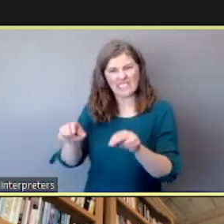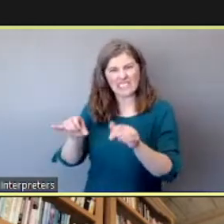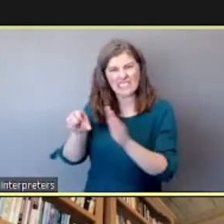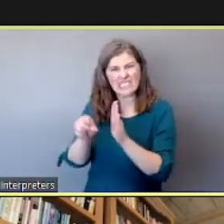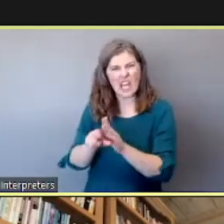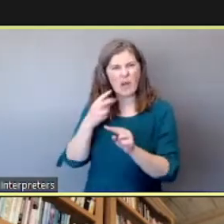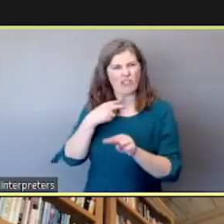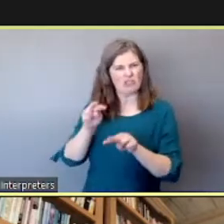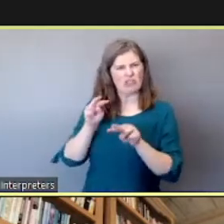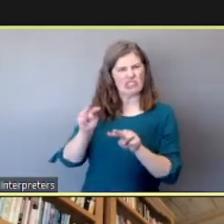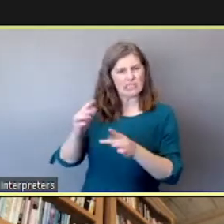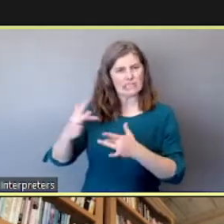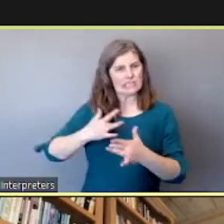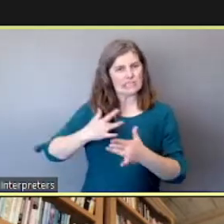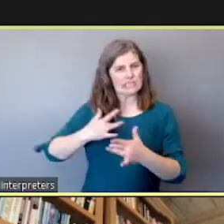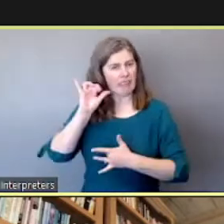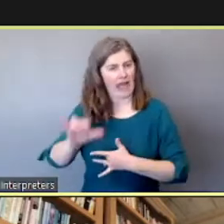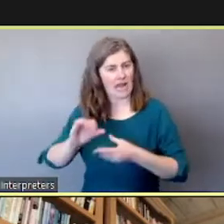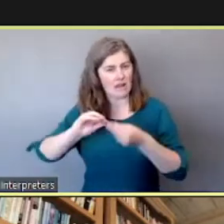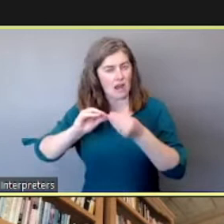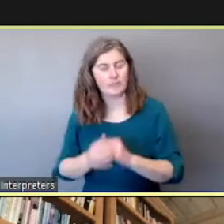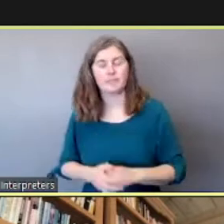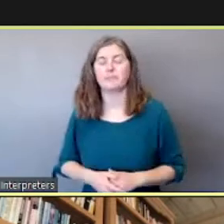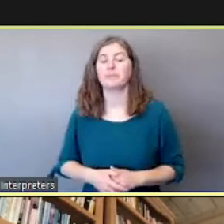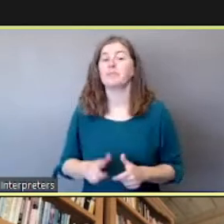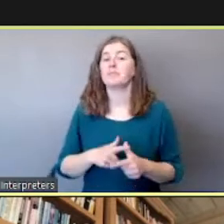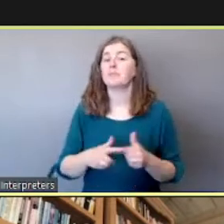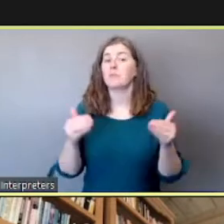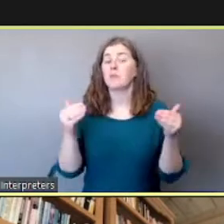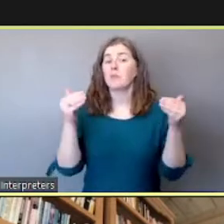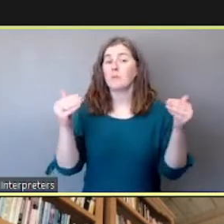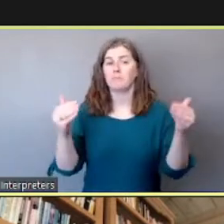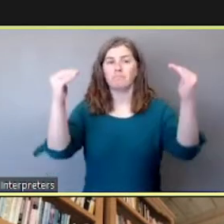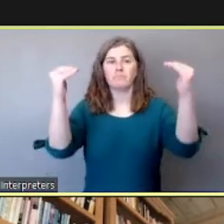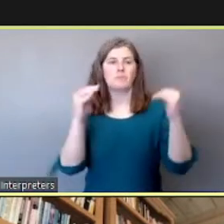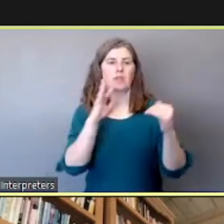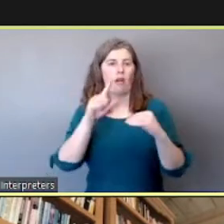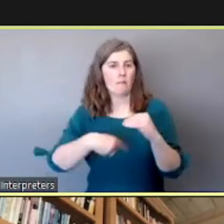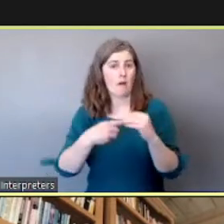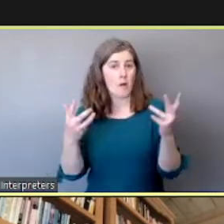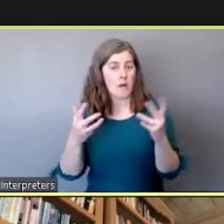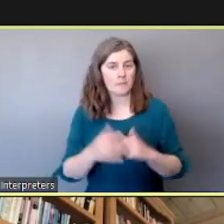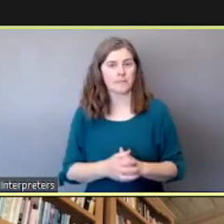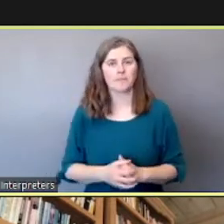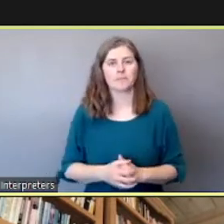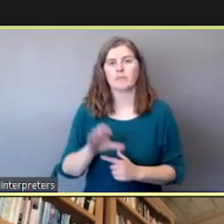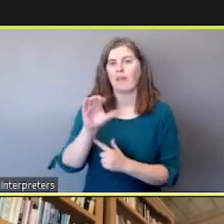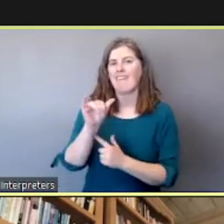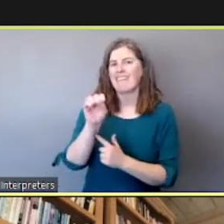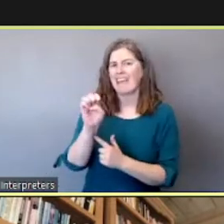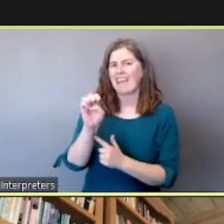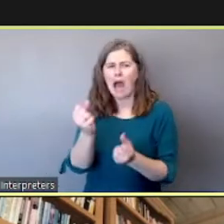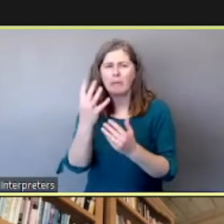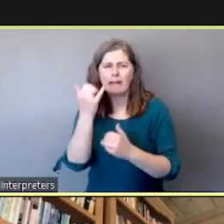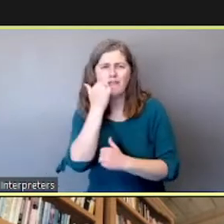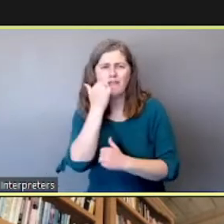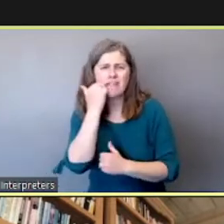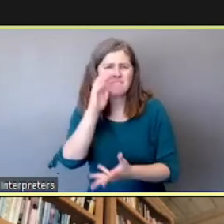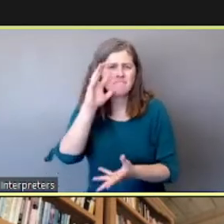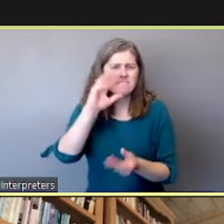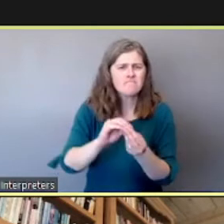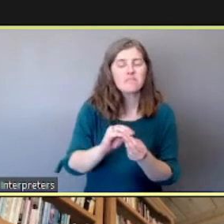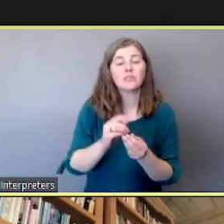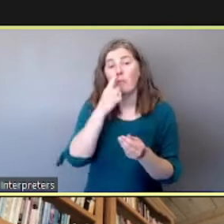be very concerned about. So we're going to move on and now talk about the case update, as we always do. And let's go to the